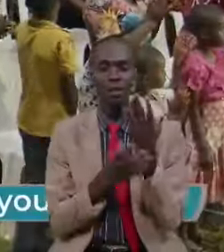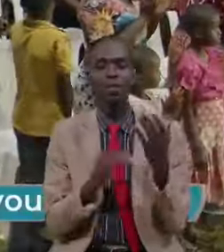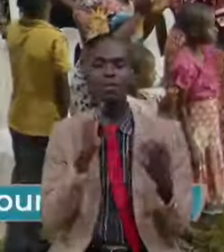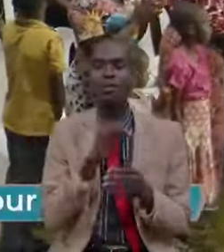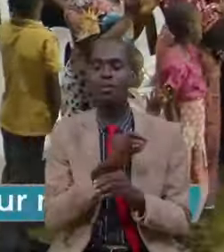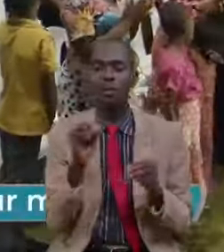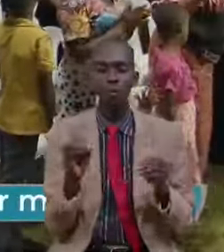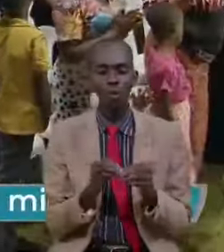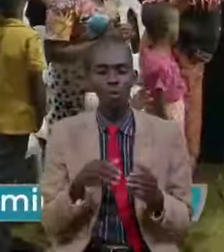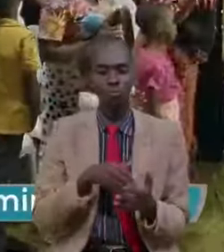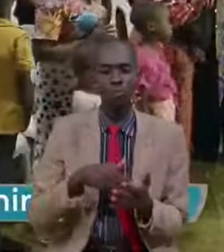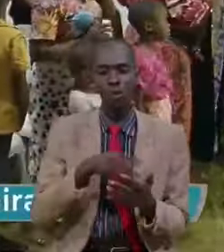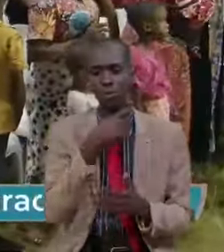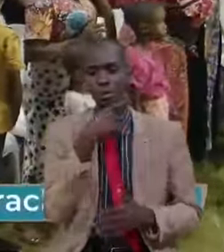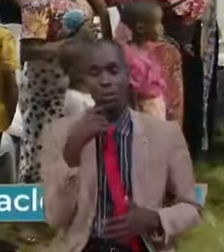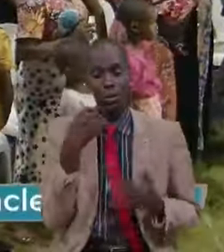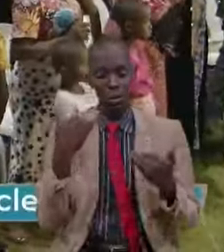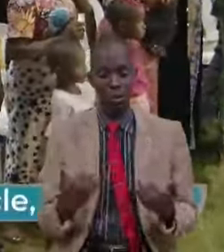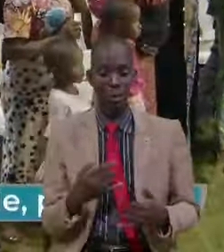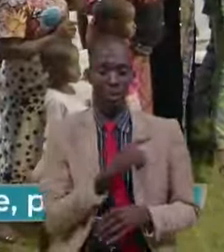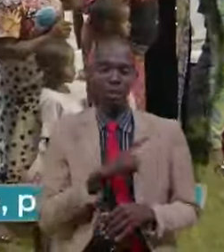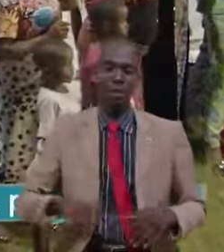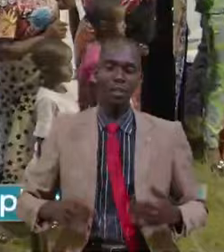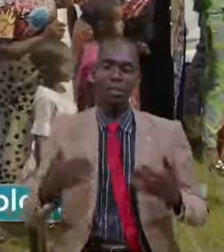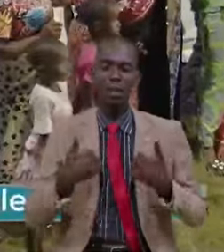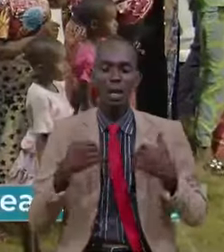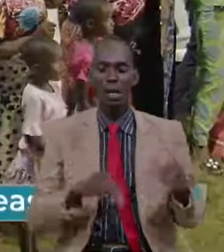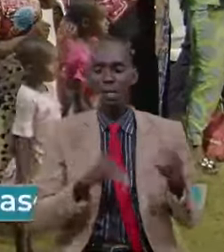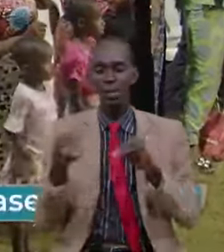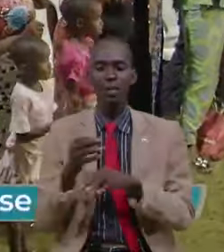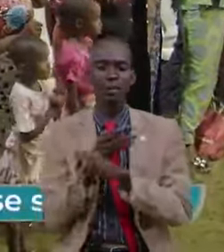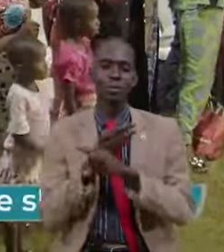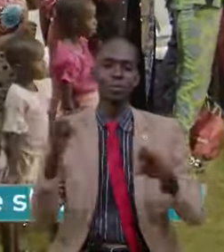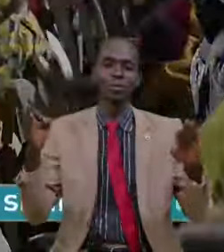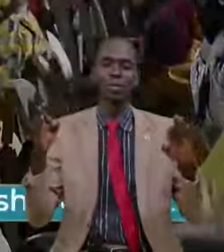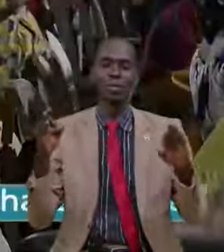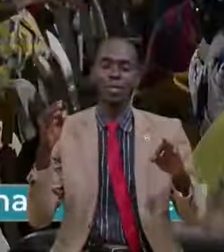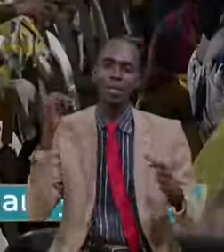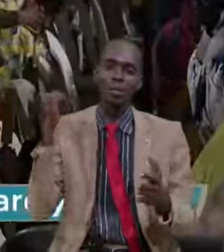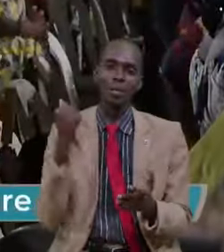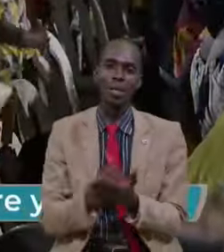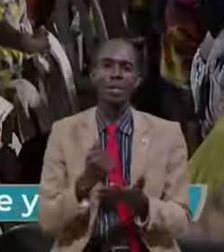withered. Now the Lord has set you free. Amen.